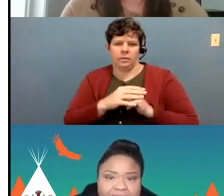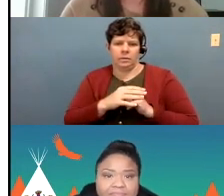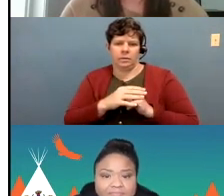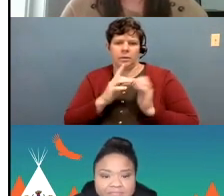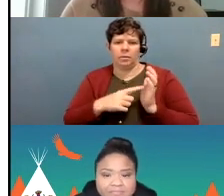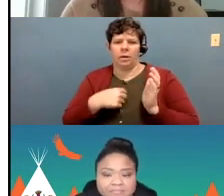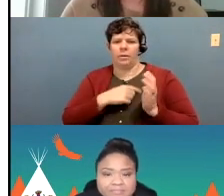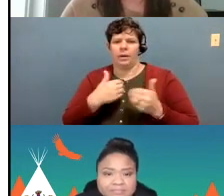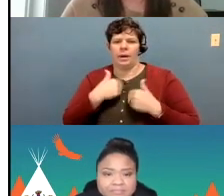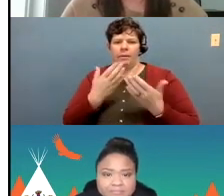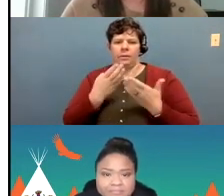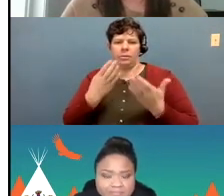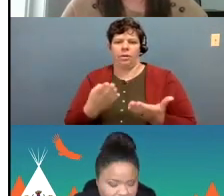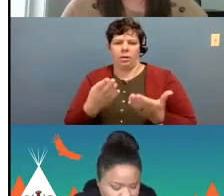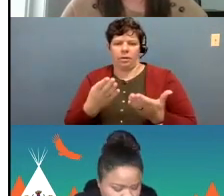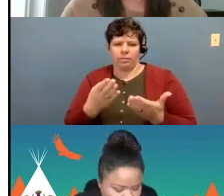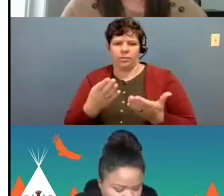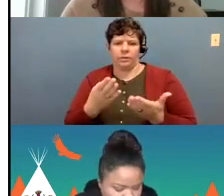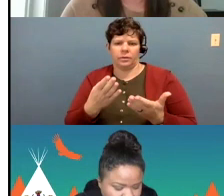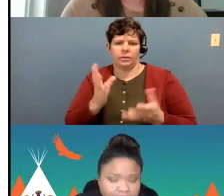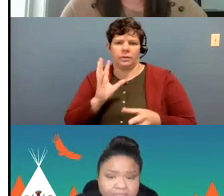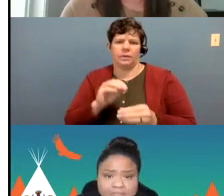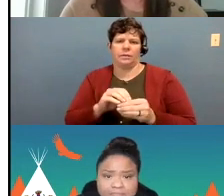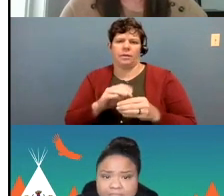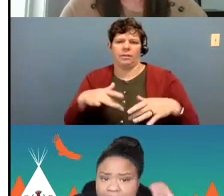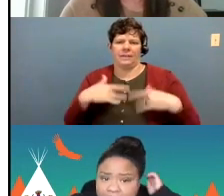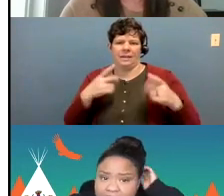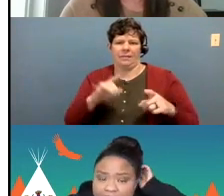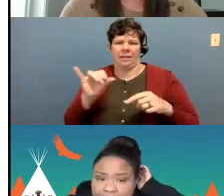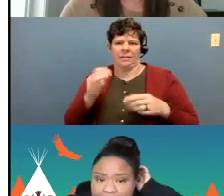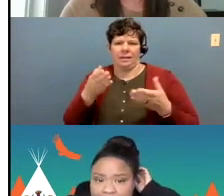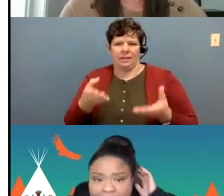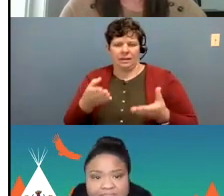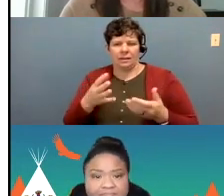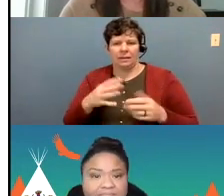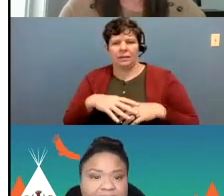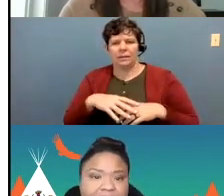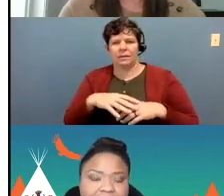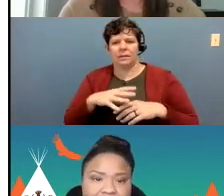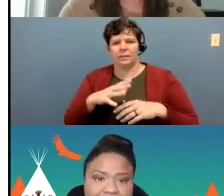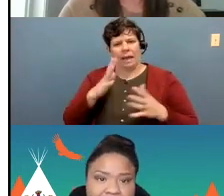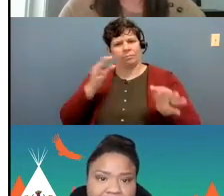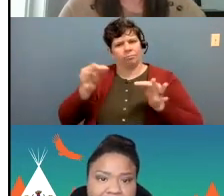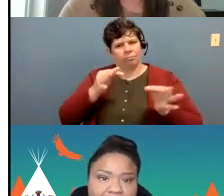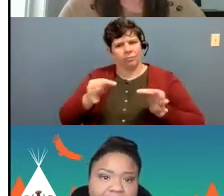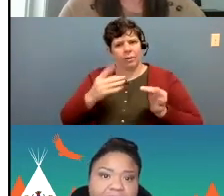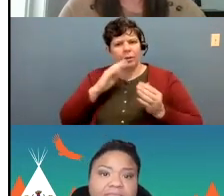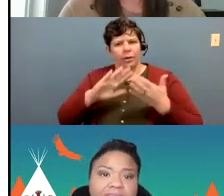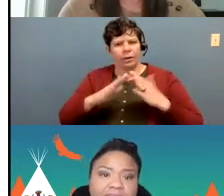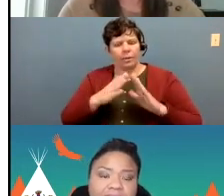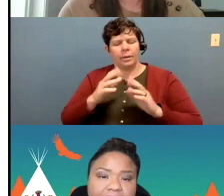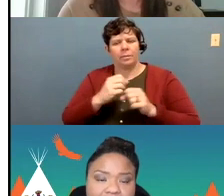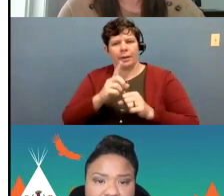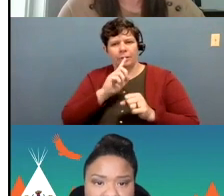So I always appreciate being involved with events like this and speaking to the community and making sure that people know